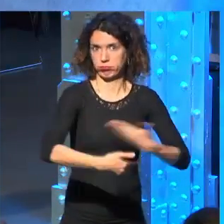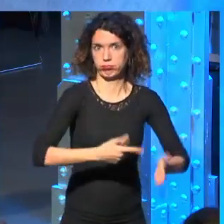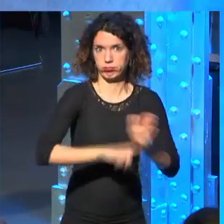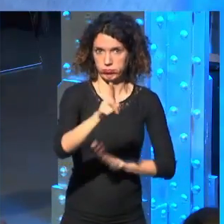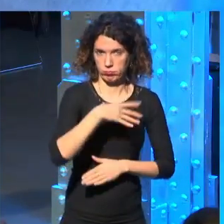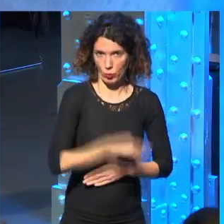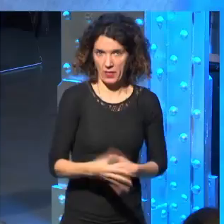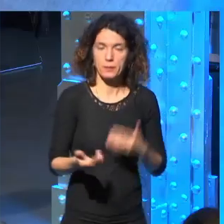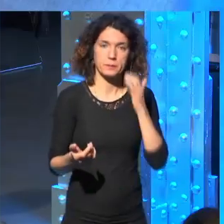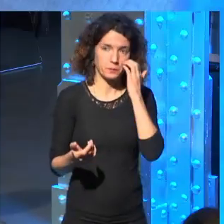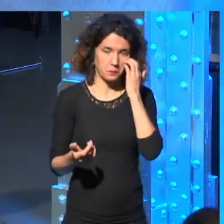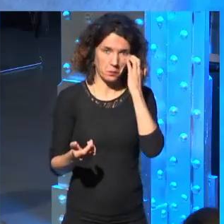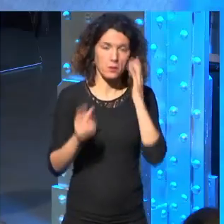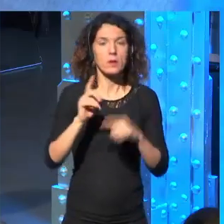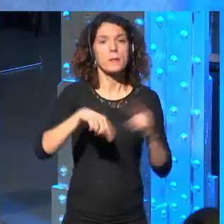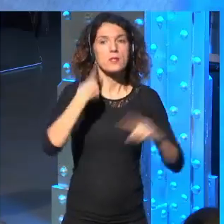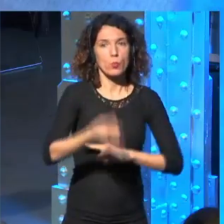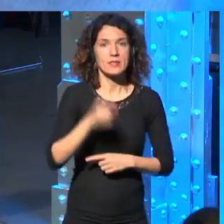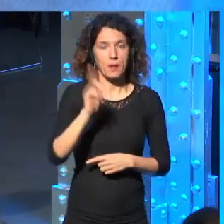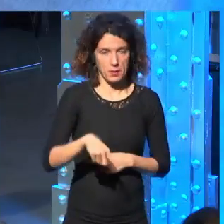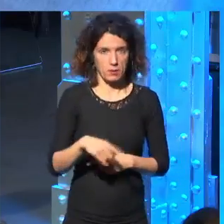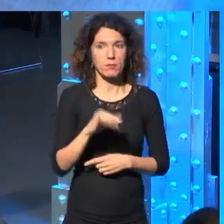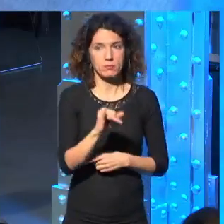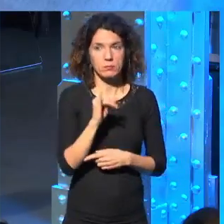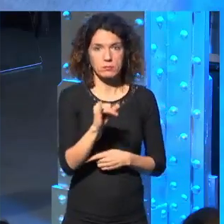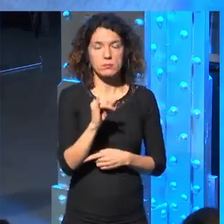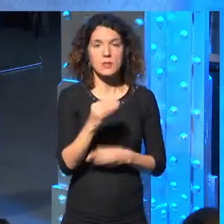the stories of my